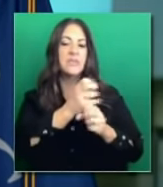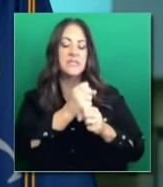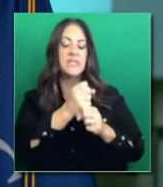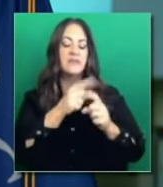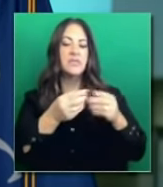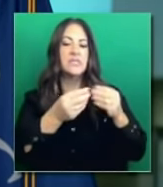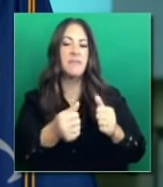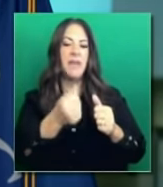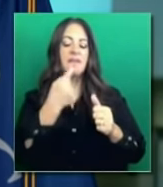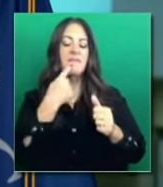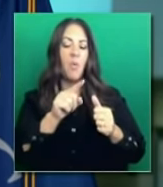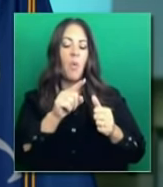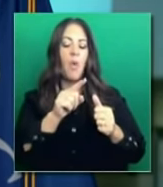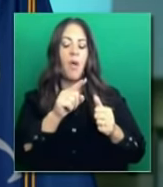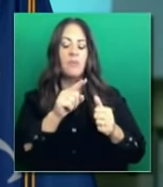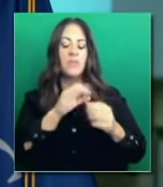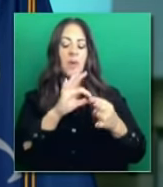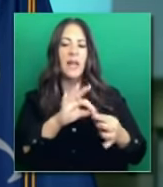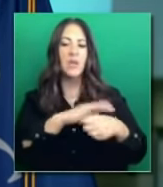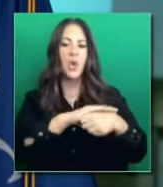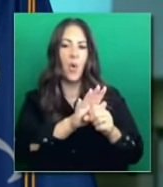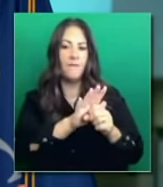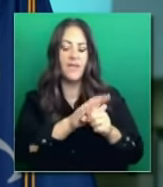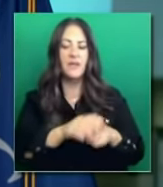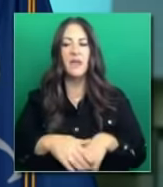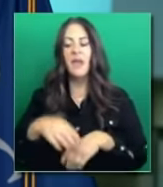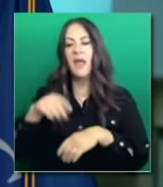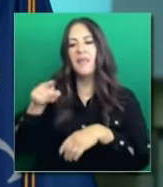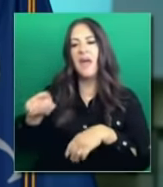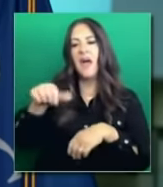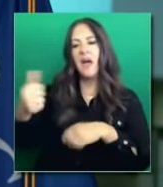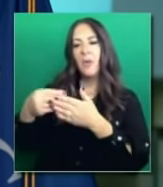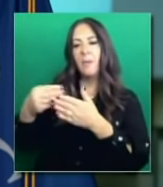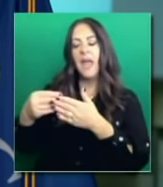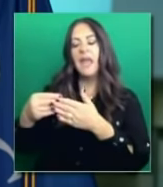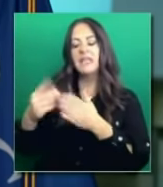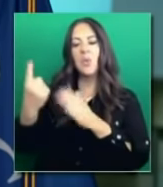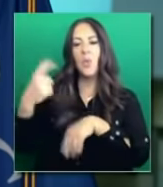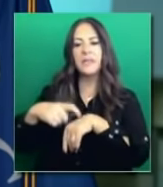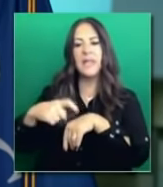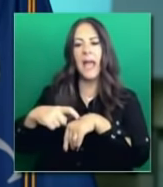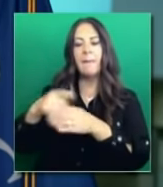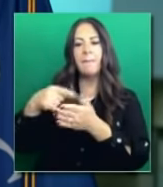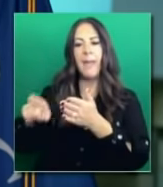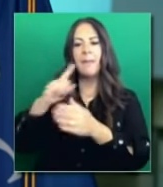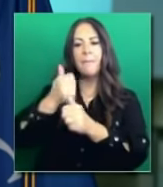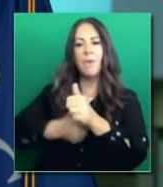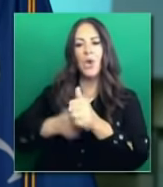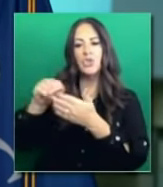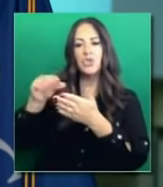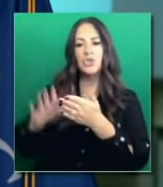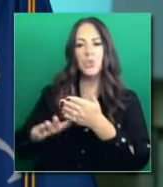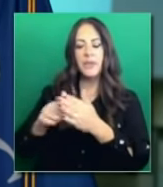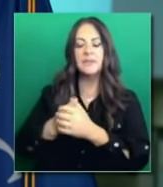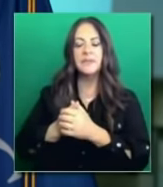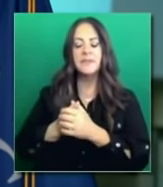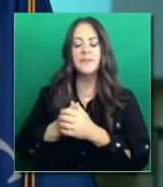associated with a number of investments, the $5.3 billion the state put up and the